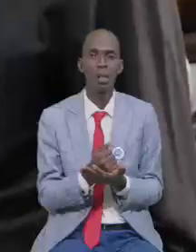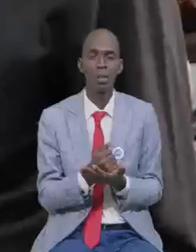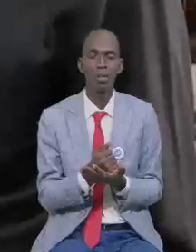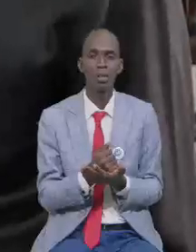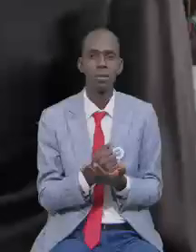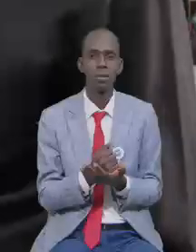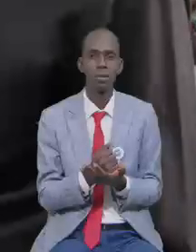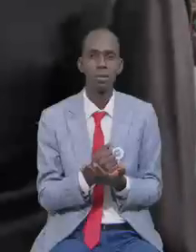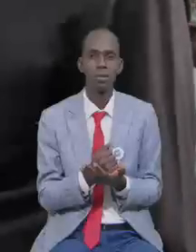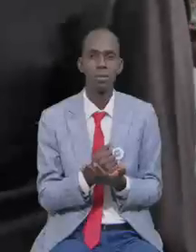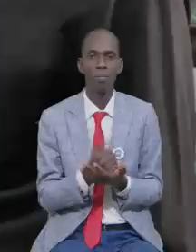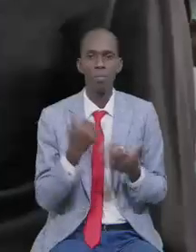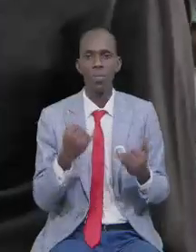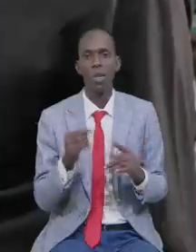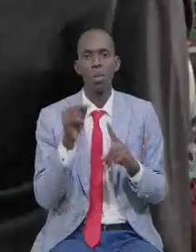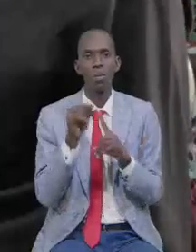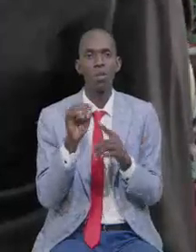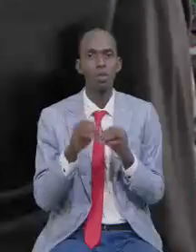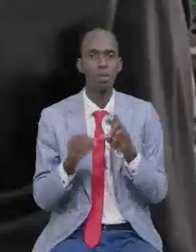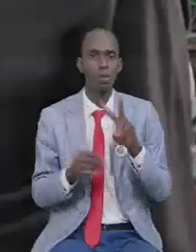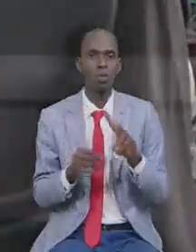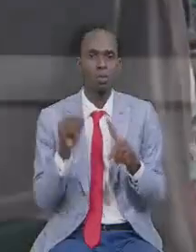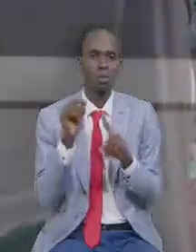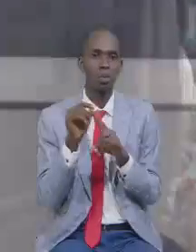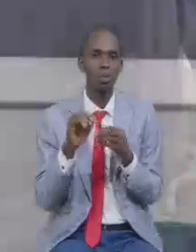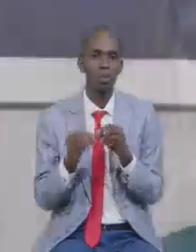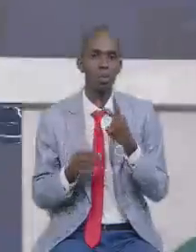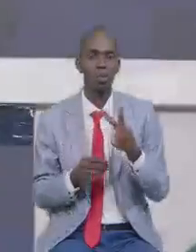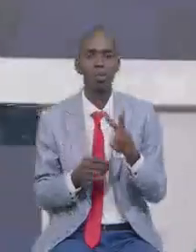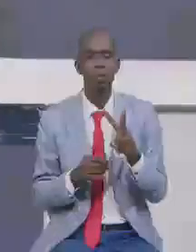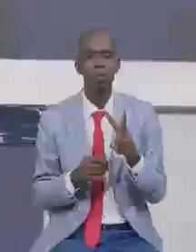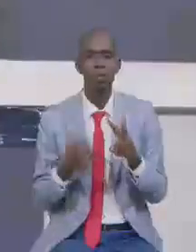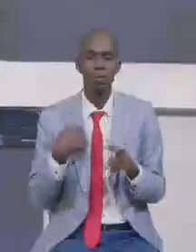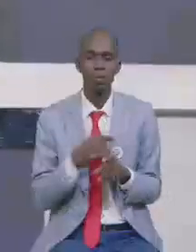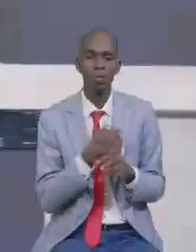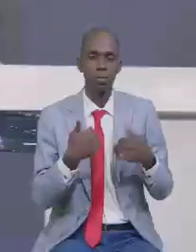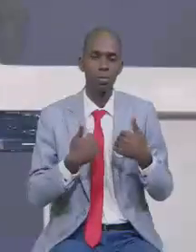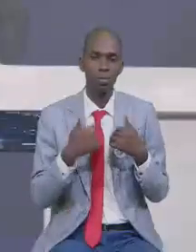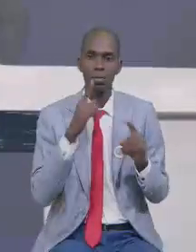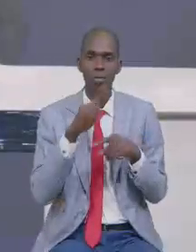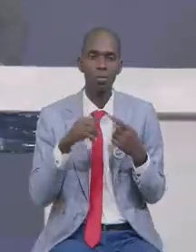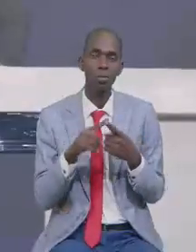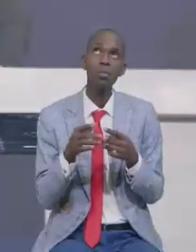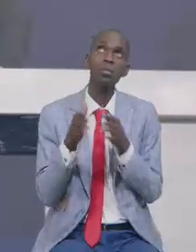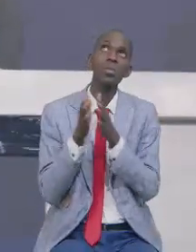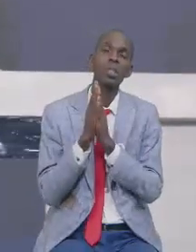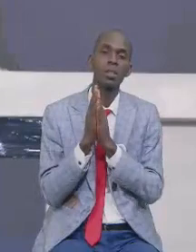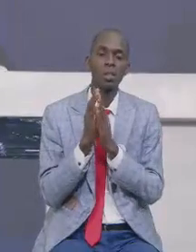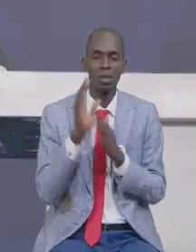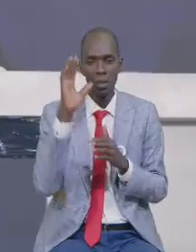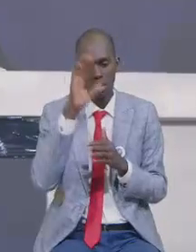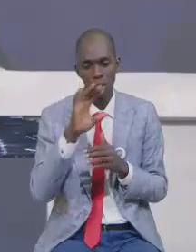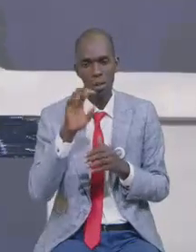Amen. We're coming to point number two. Number two, we have talked about asking. Ask, seek,